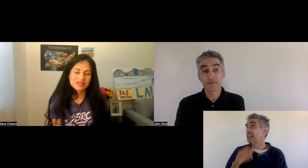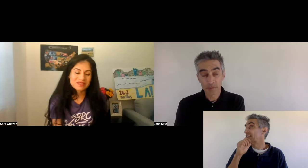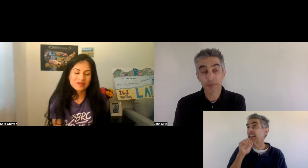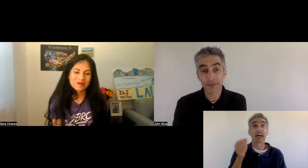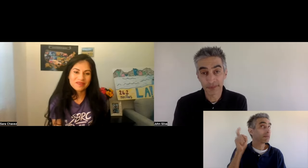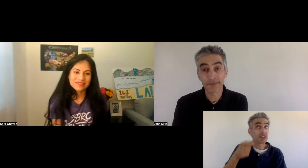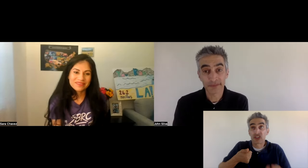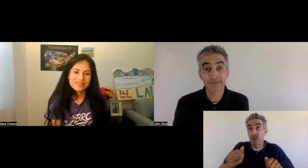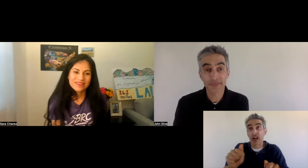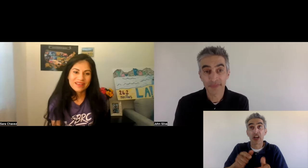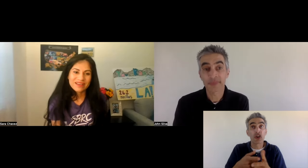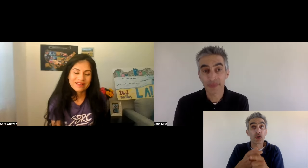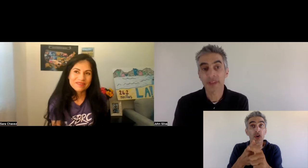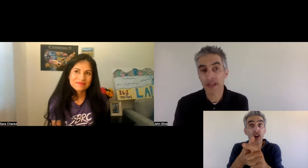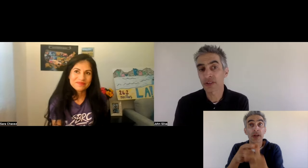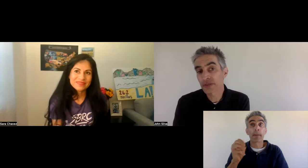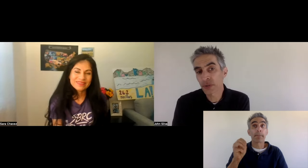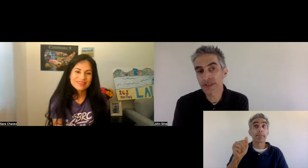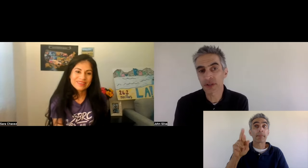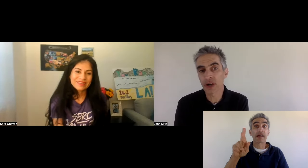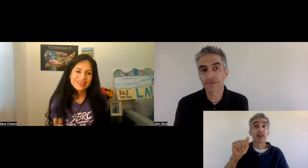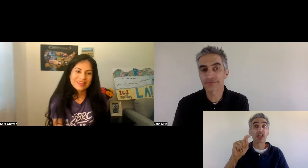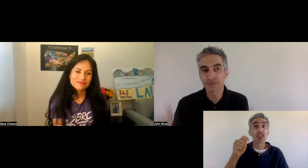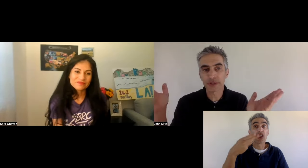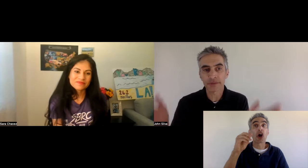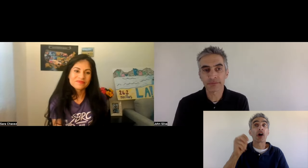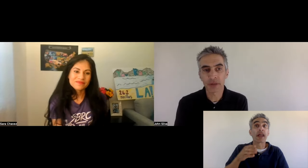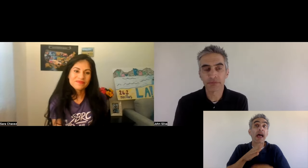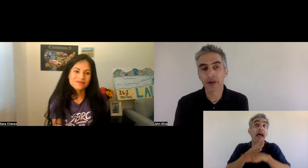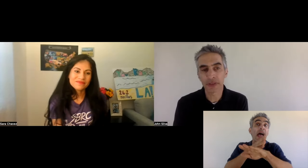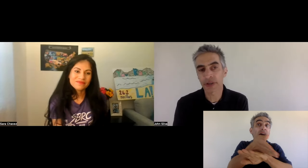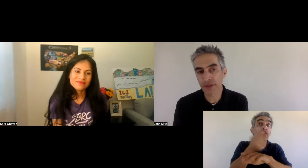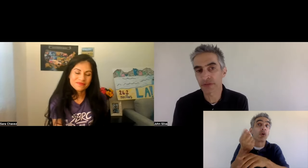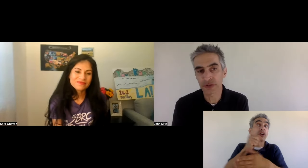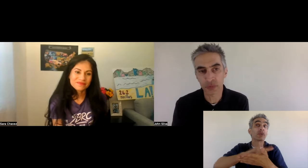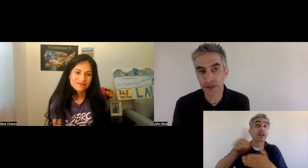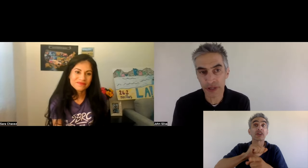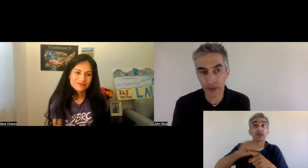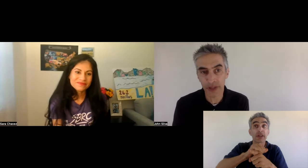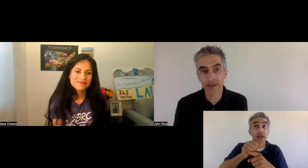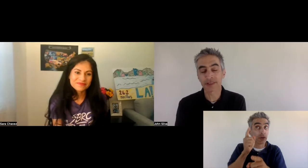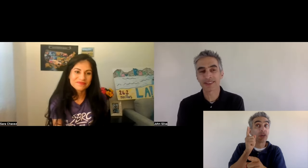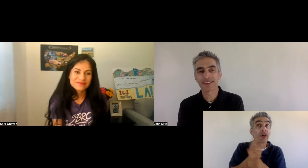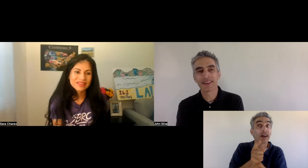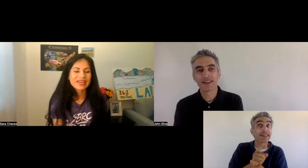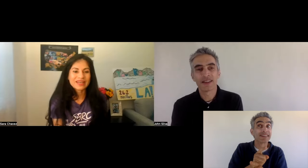active as a start. No reason to go off doing a marathon after your first week of training,